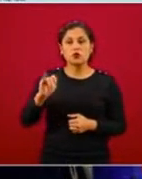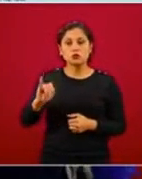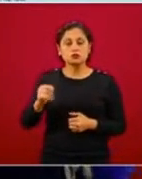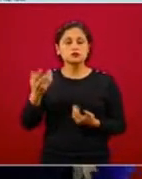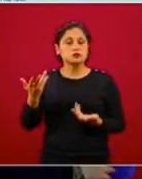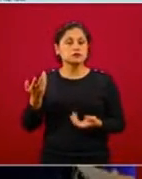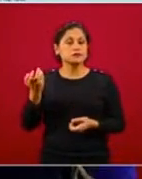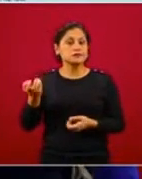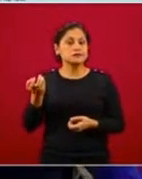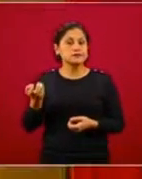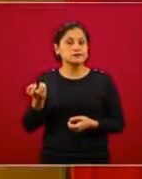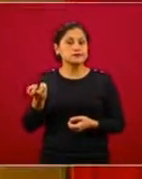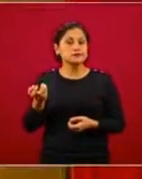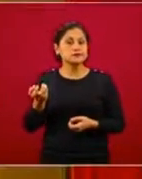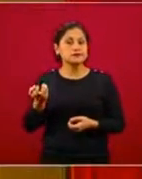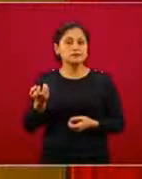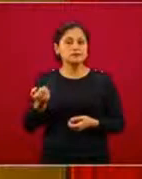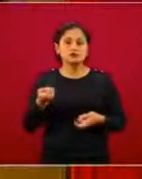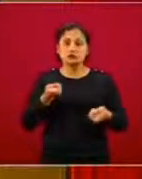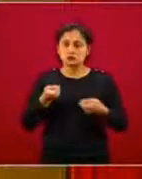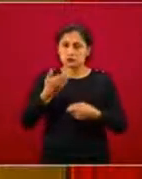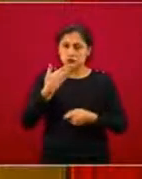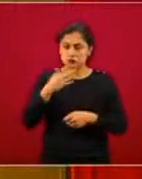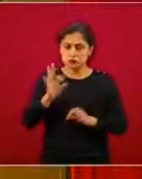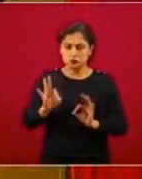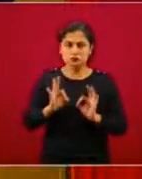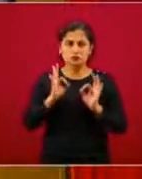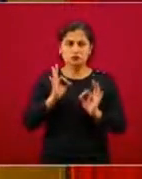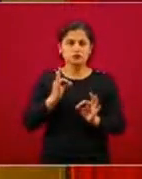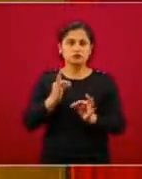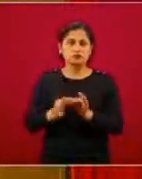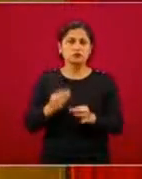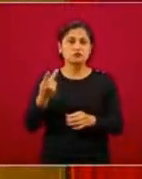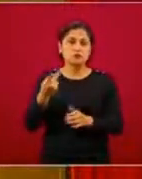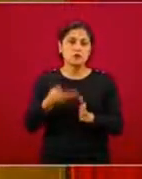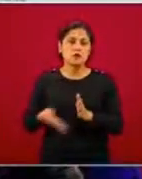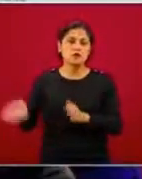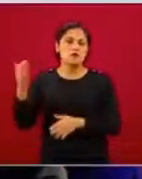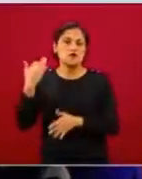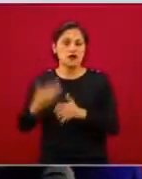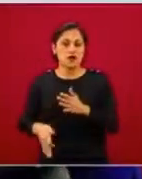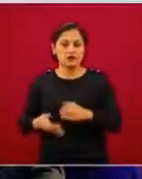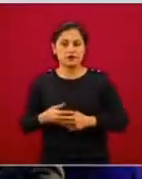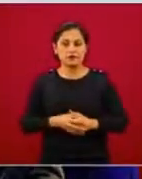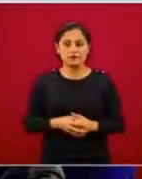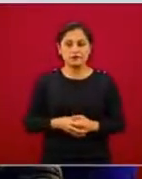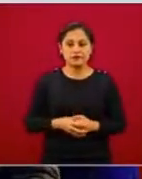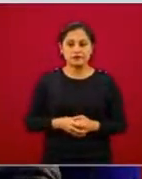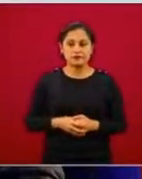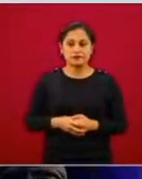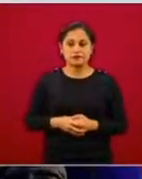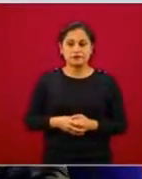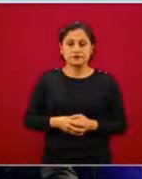projection. Here is the ICU. They've got it under control, but there's still a way to go.